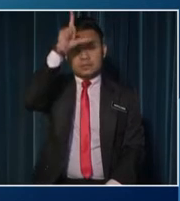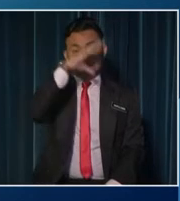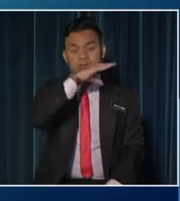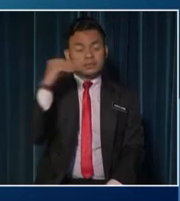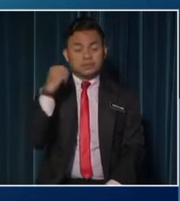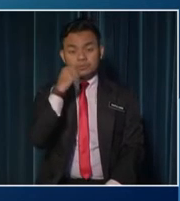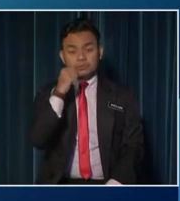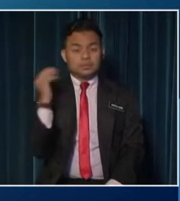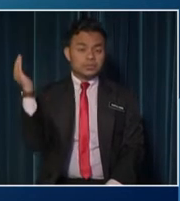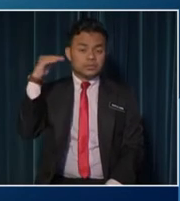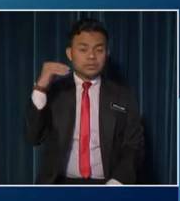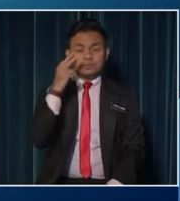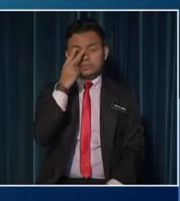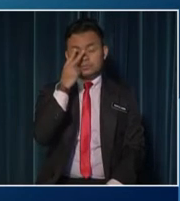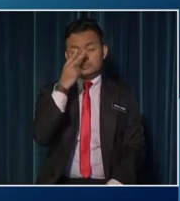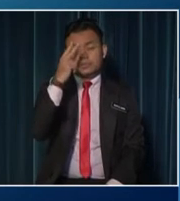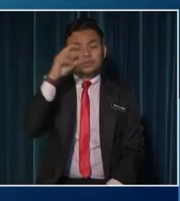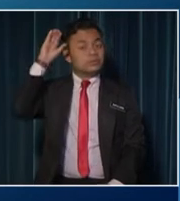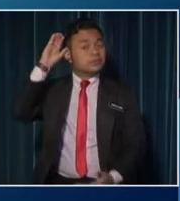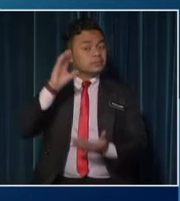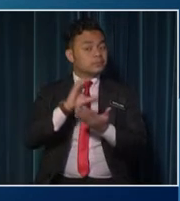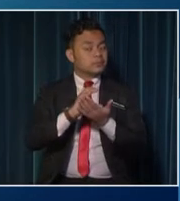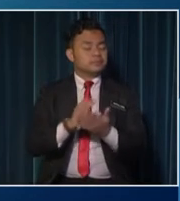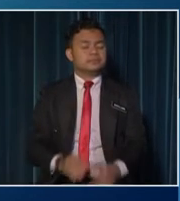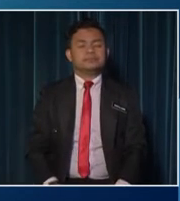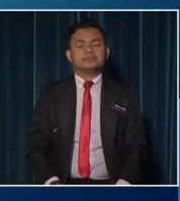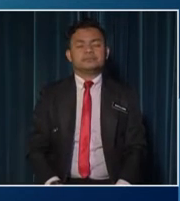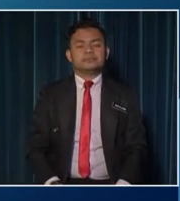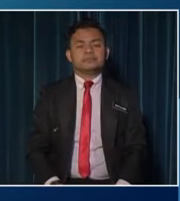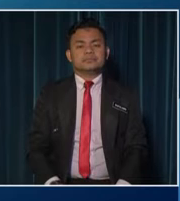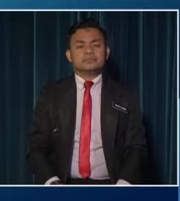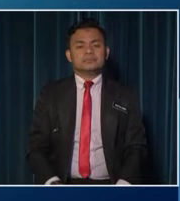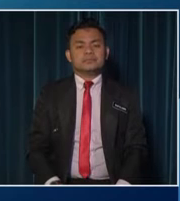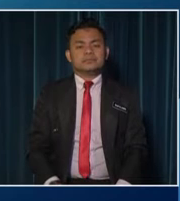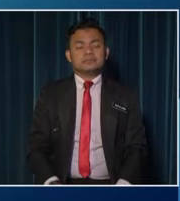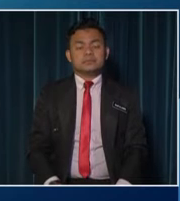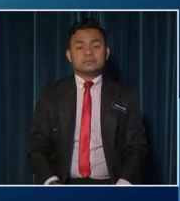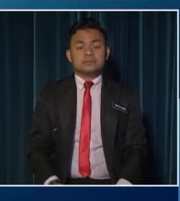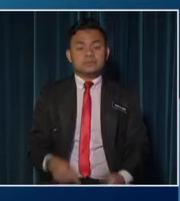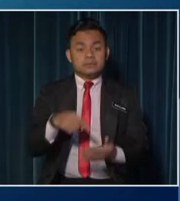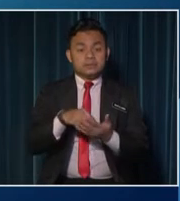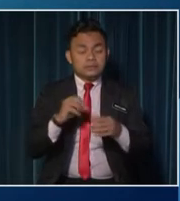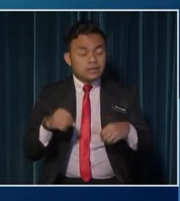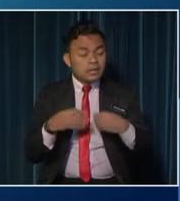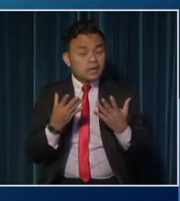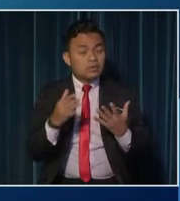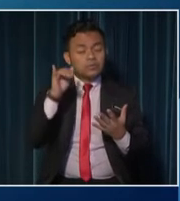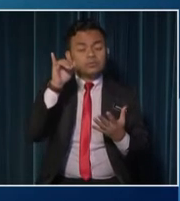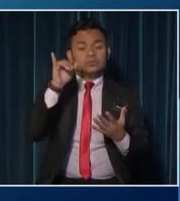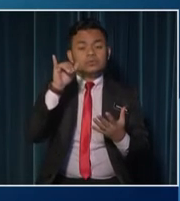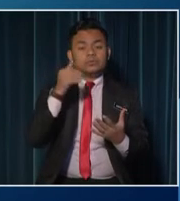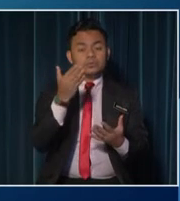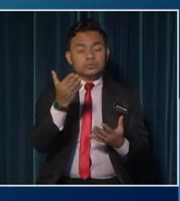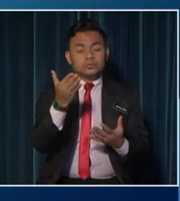girls, let's take a look at the picture. This is how you install the electrical components to build the